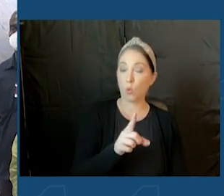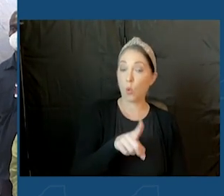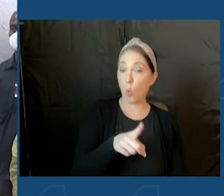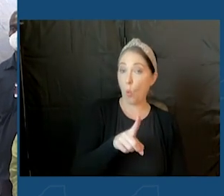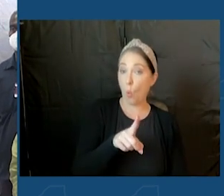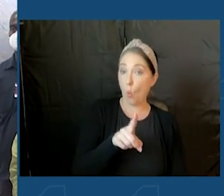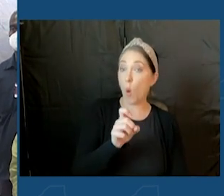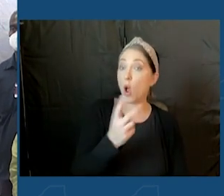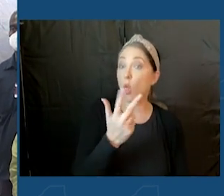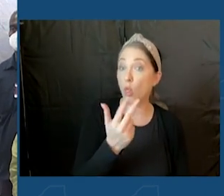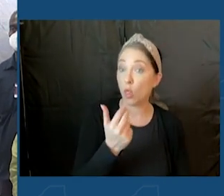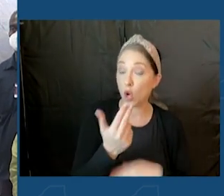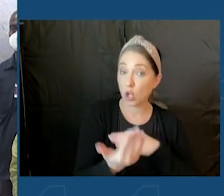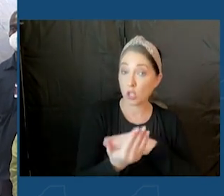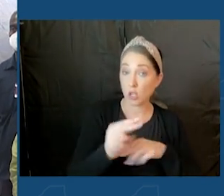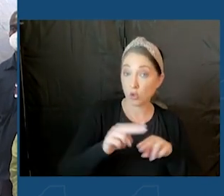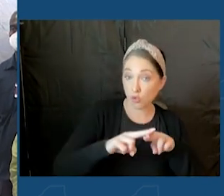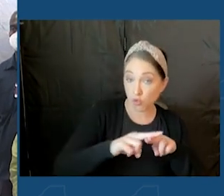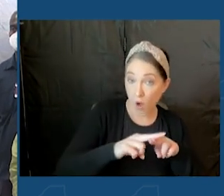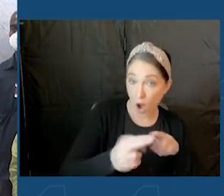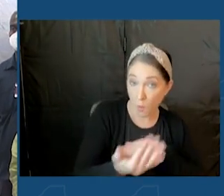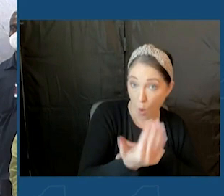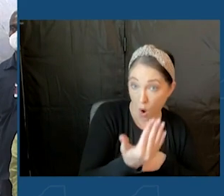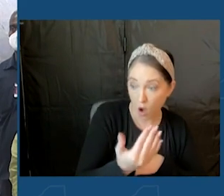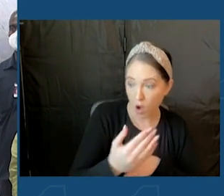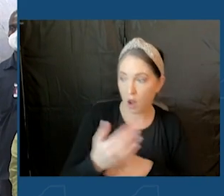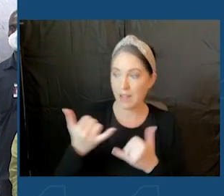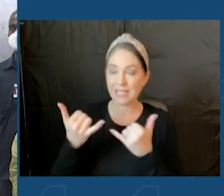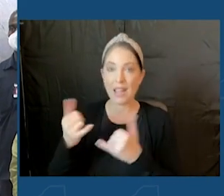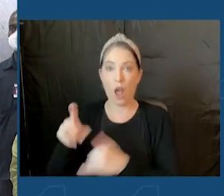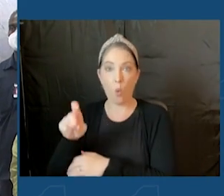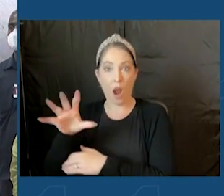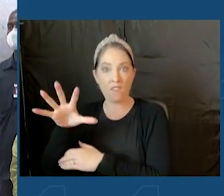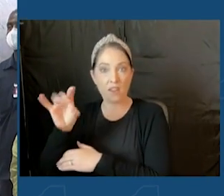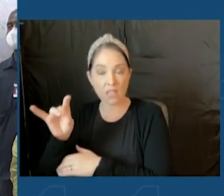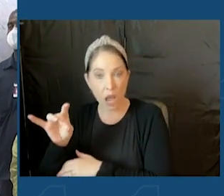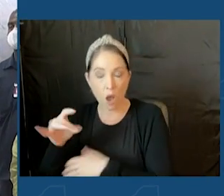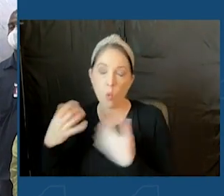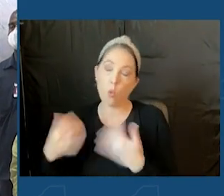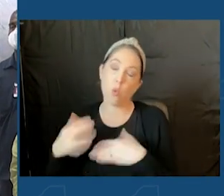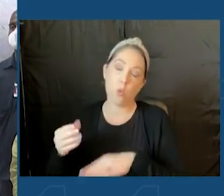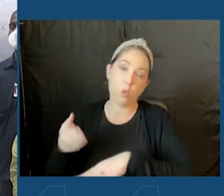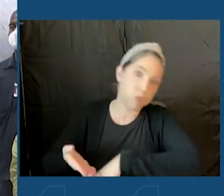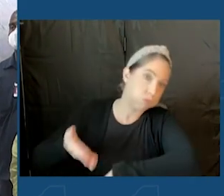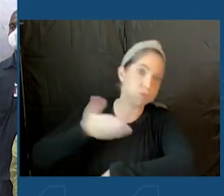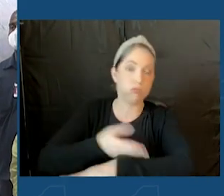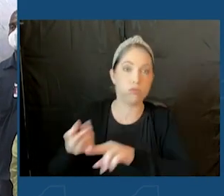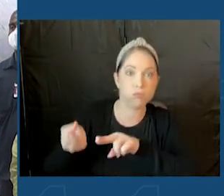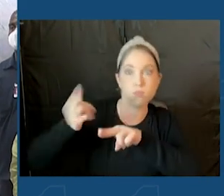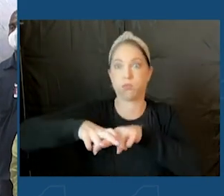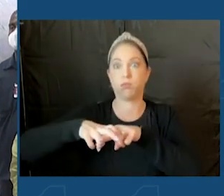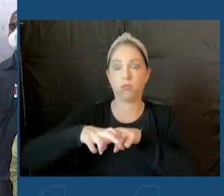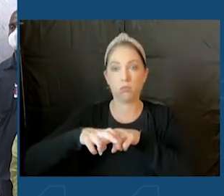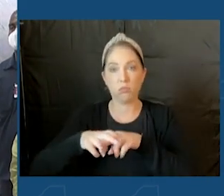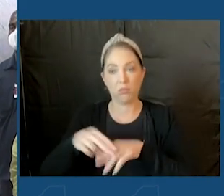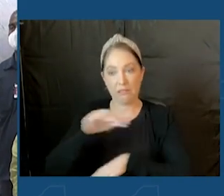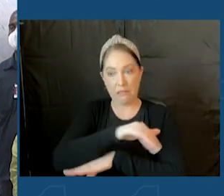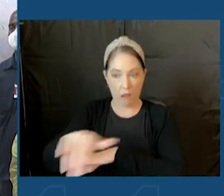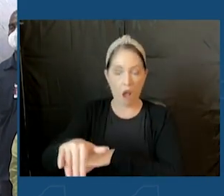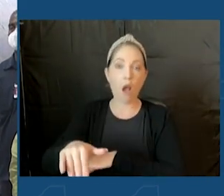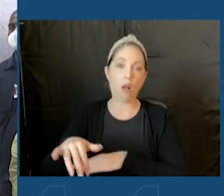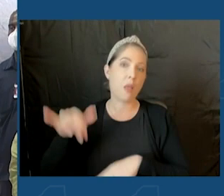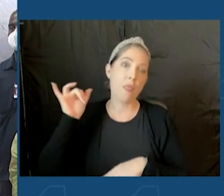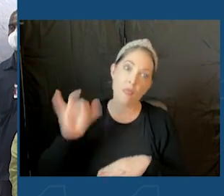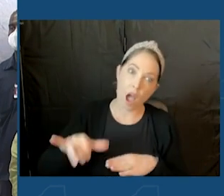113 trains in the morning to 158, and an even bigger increase proportionally in the evening. That's what this project is